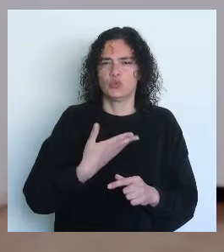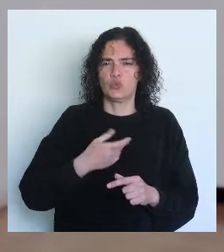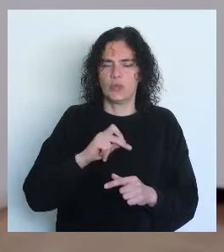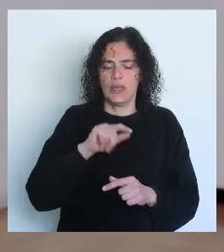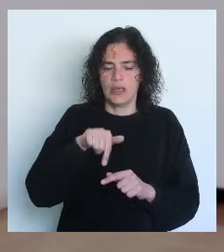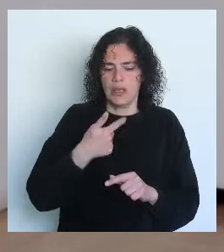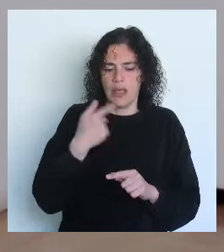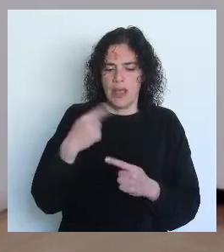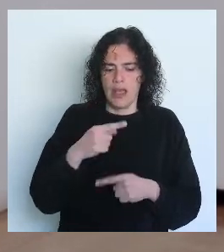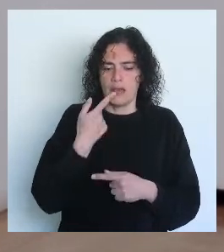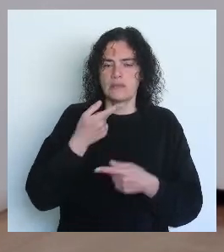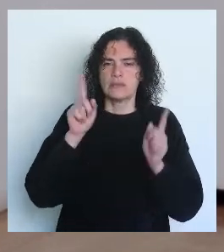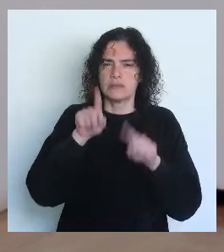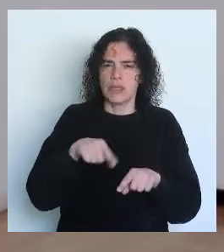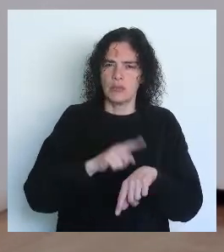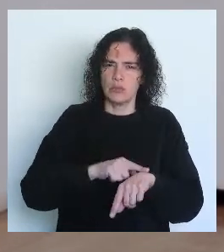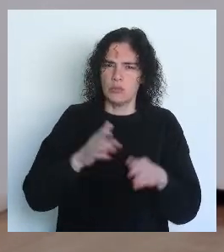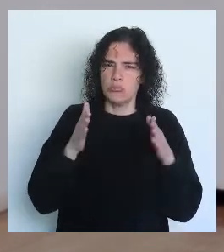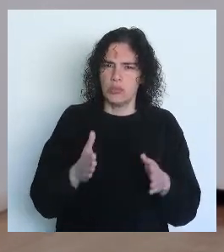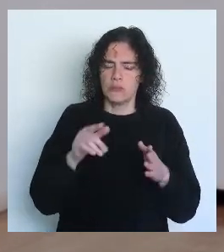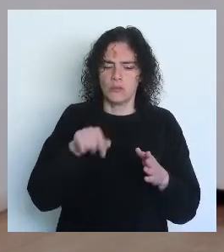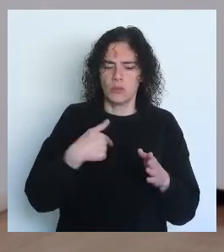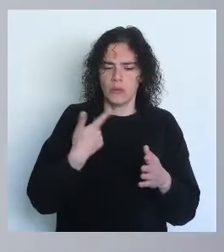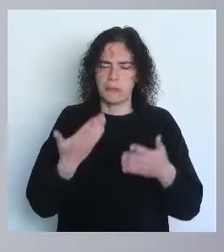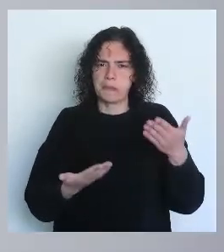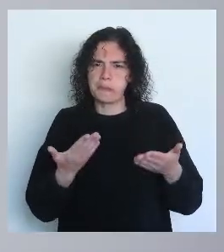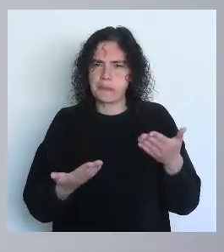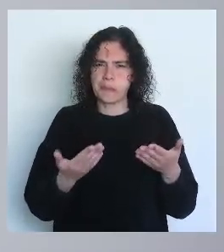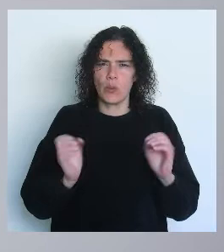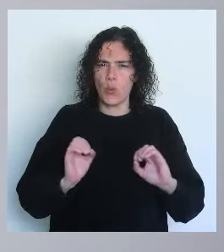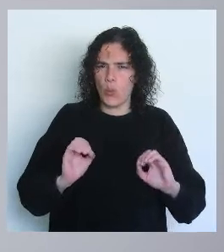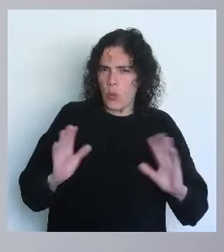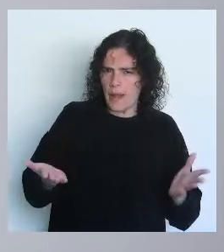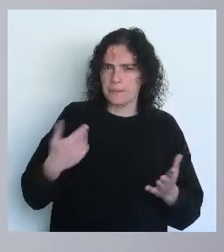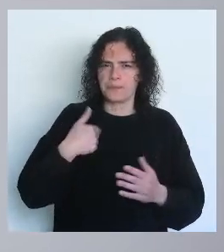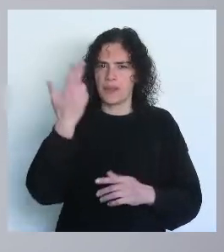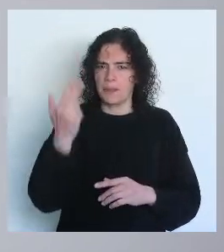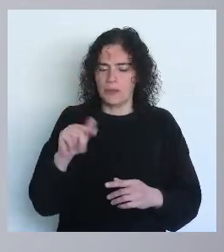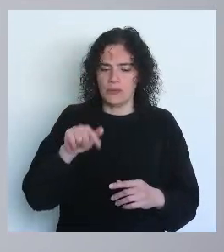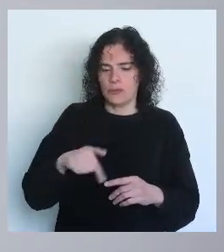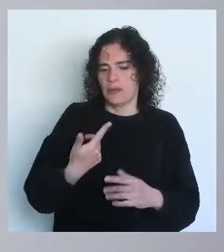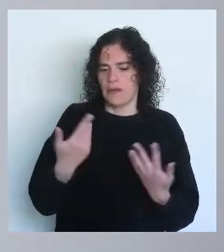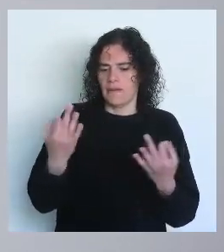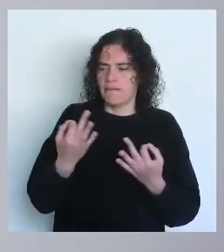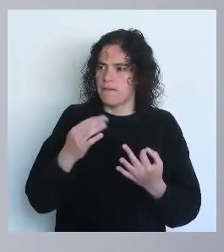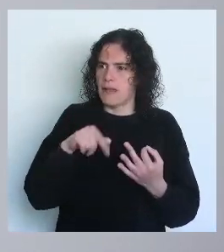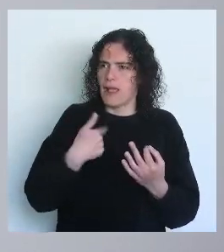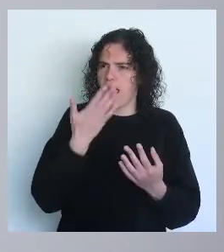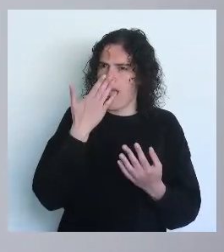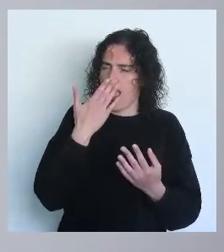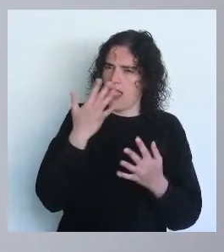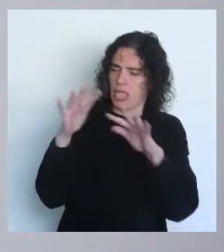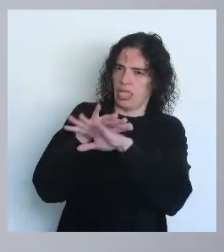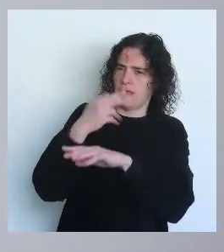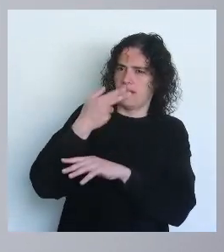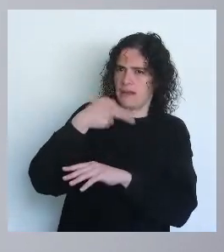Souza, again, you have this moment of unbalance. You have a painting that is actually